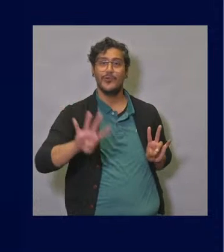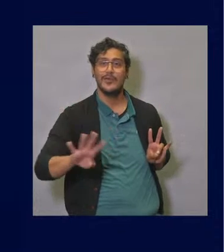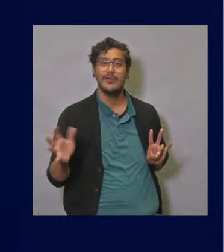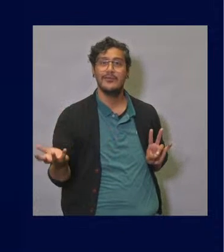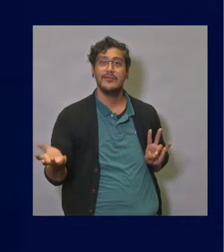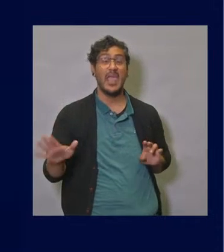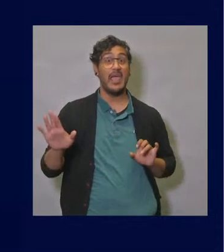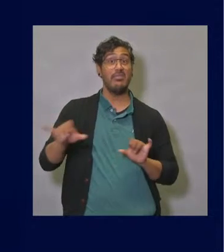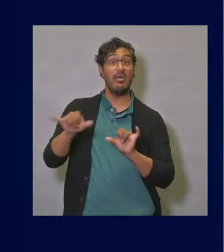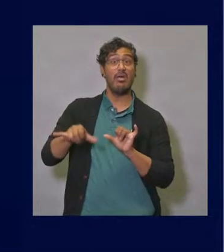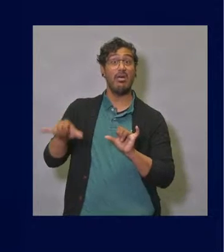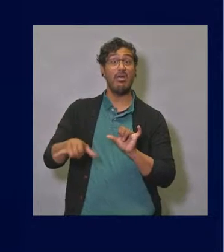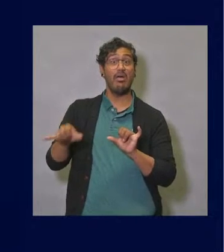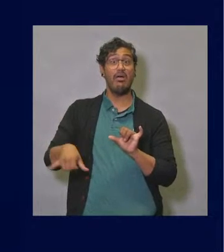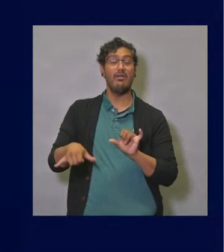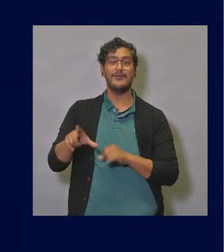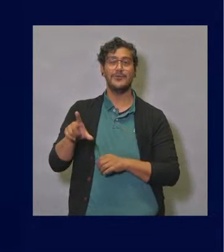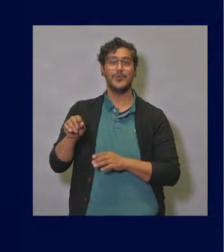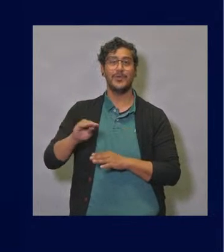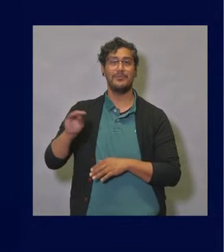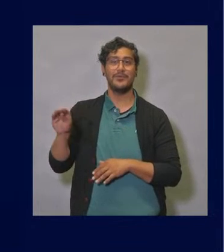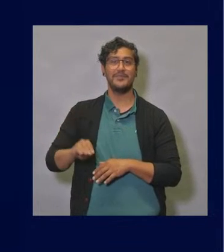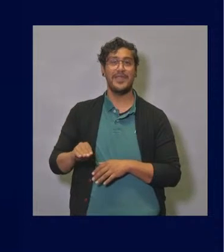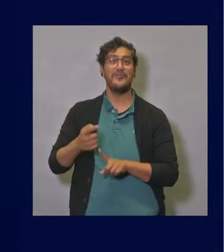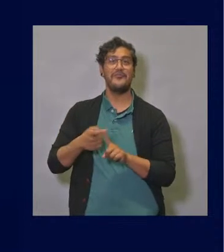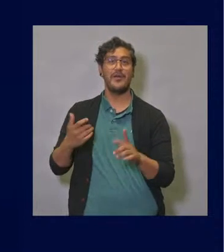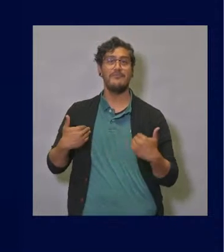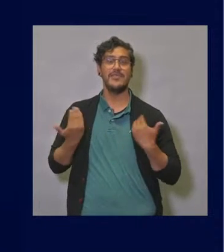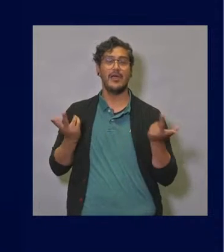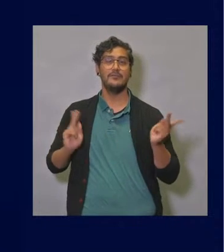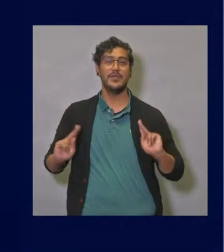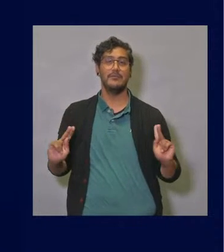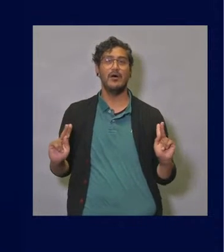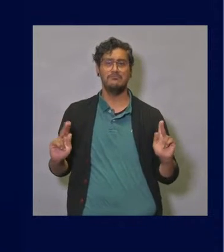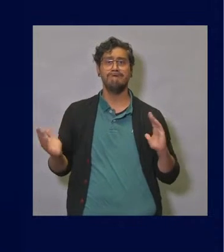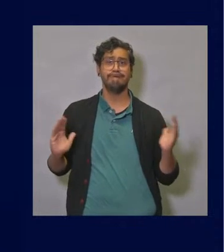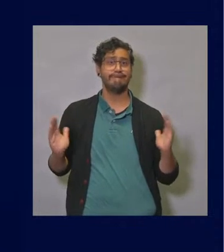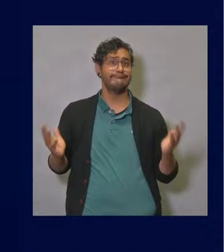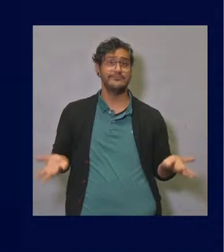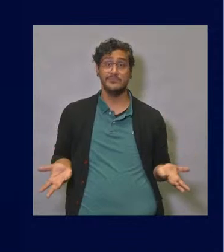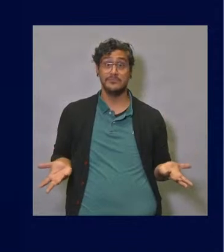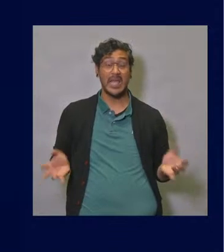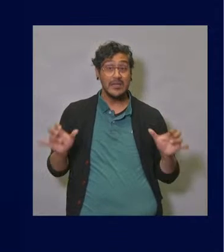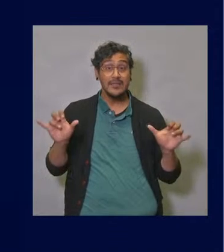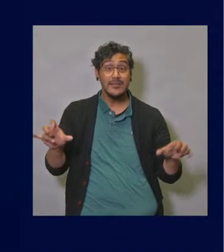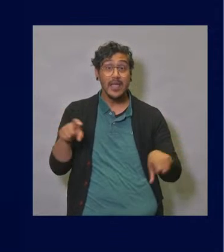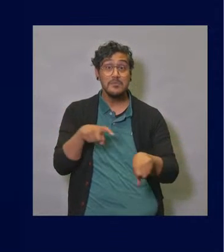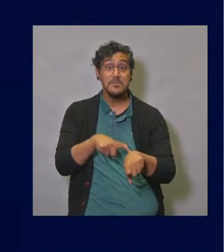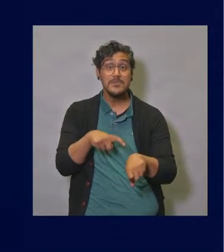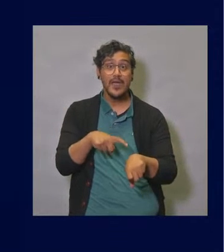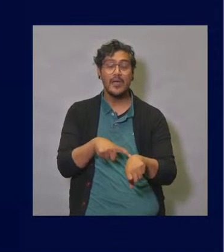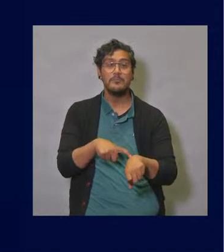stay dropped only 25% among younger adults. Over the same period, the need